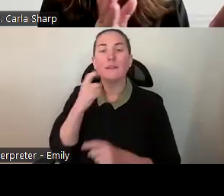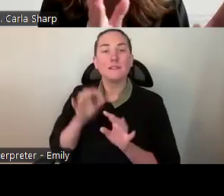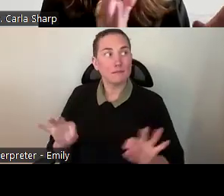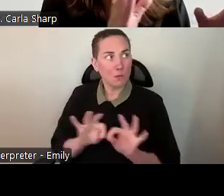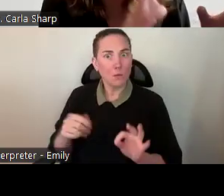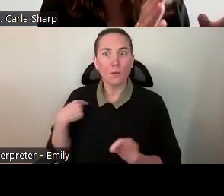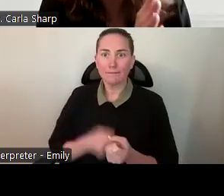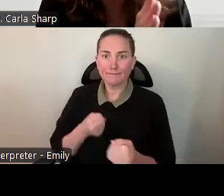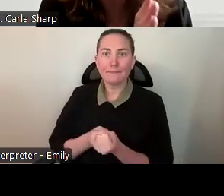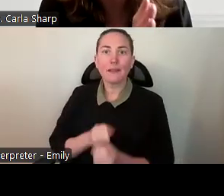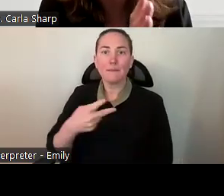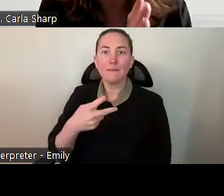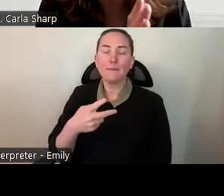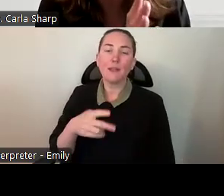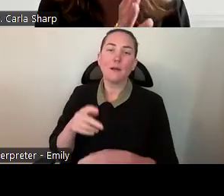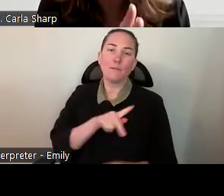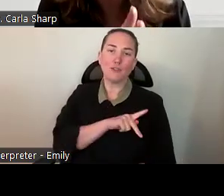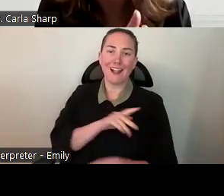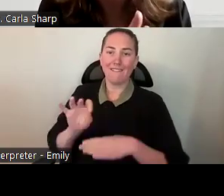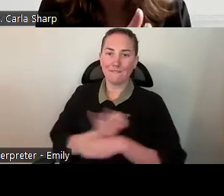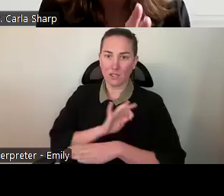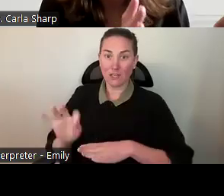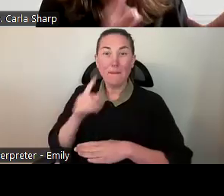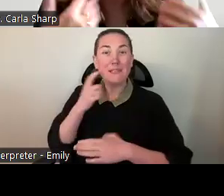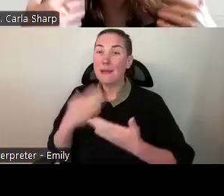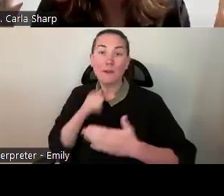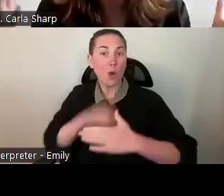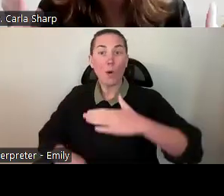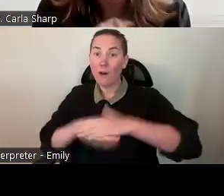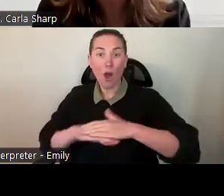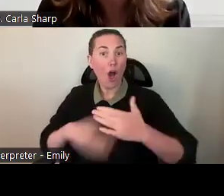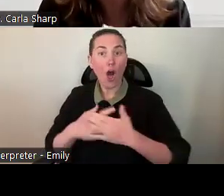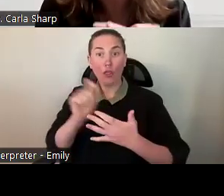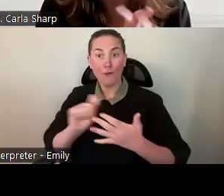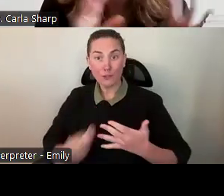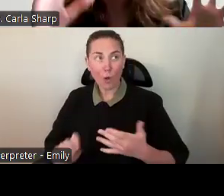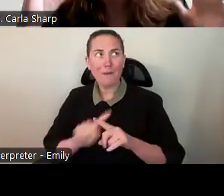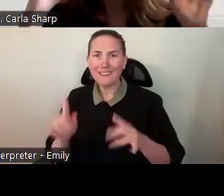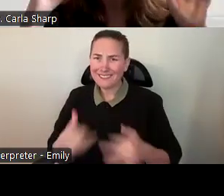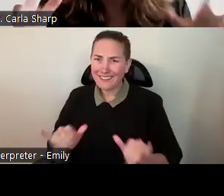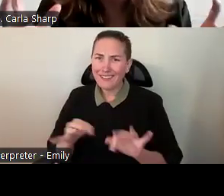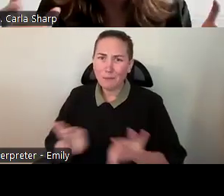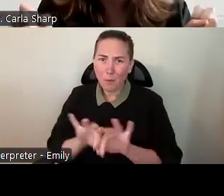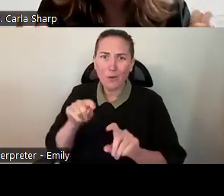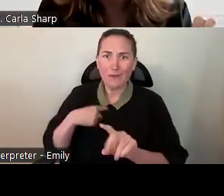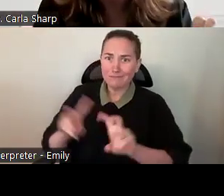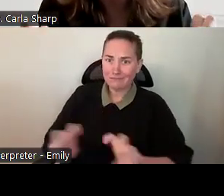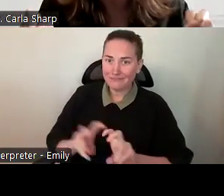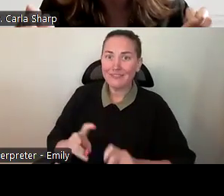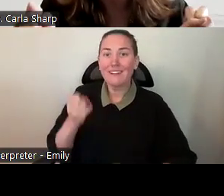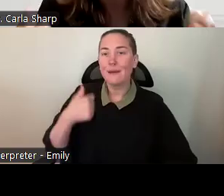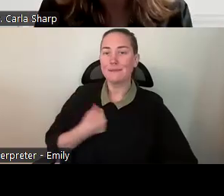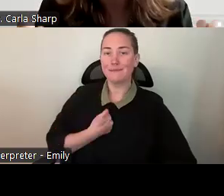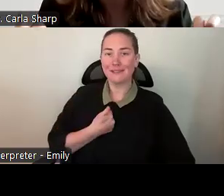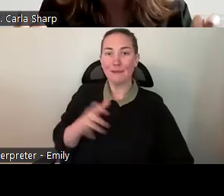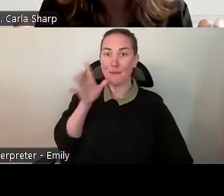functioning below clinical threshold as well. I'm the mother of 2 kids, and I am very aware and intentional